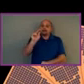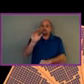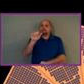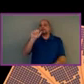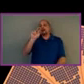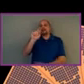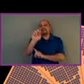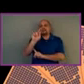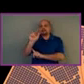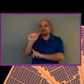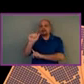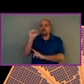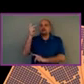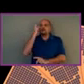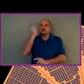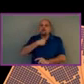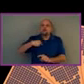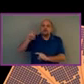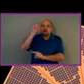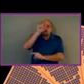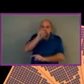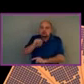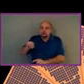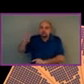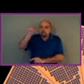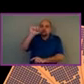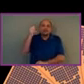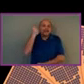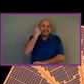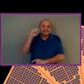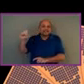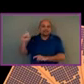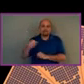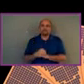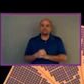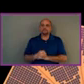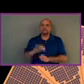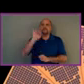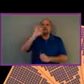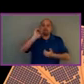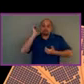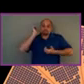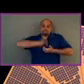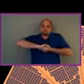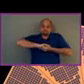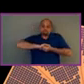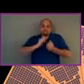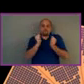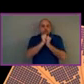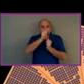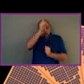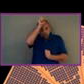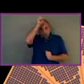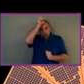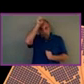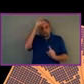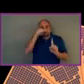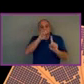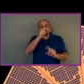here, the circle in silver. And this is a collaboration with the German